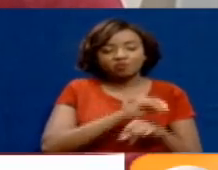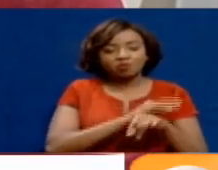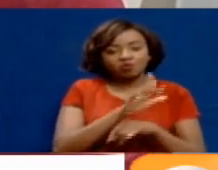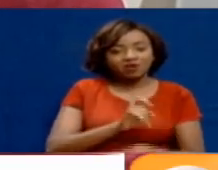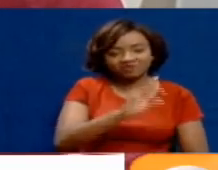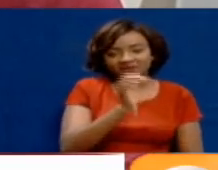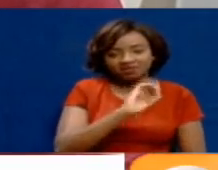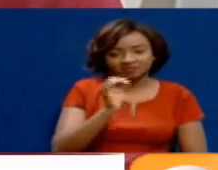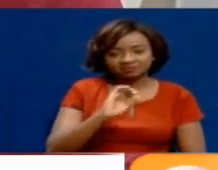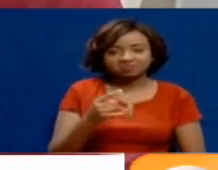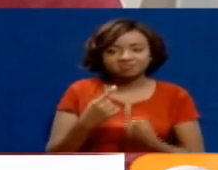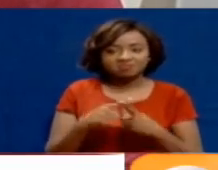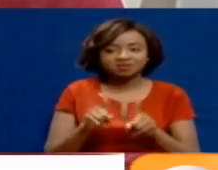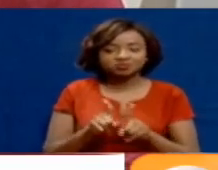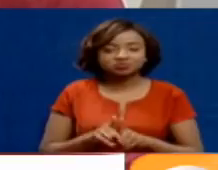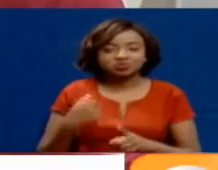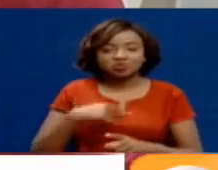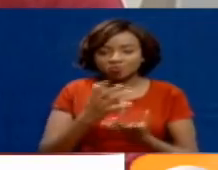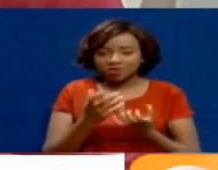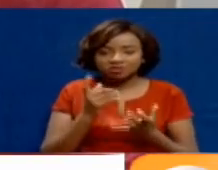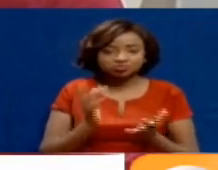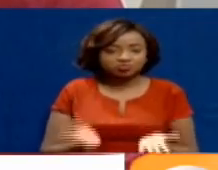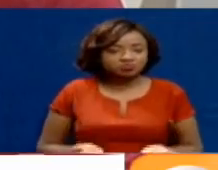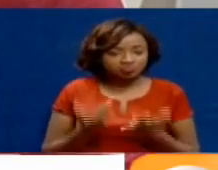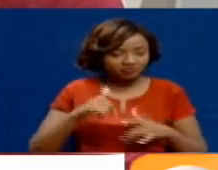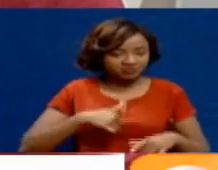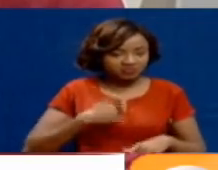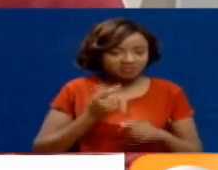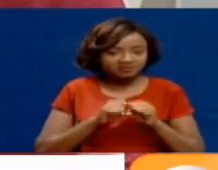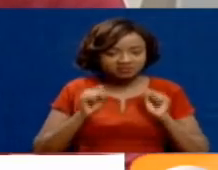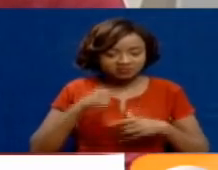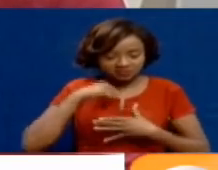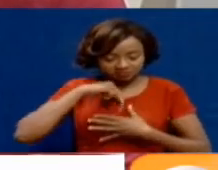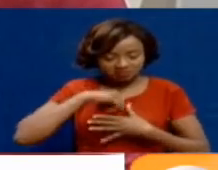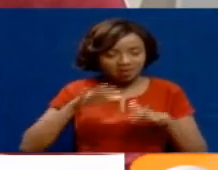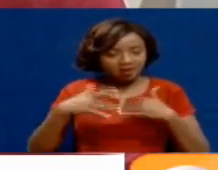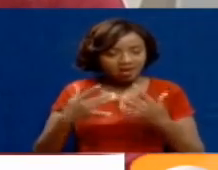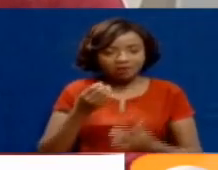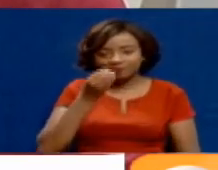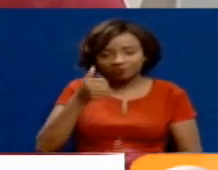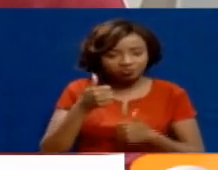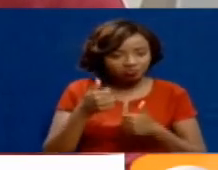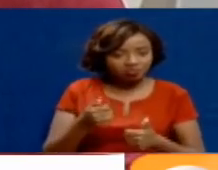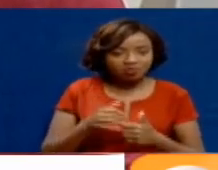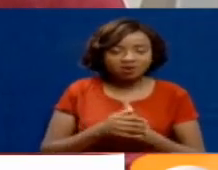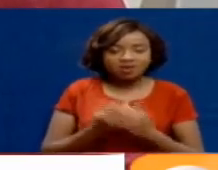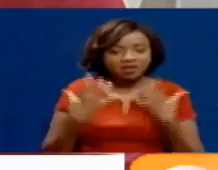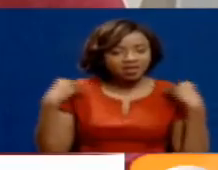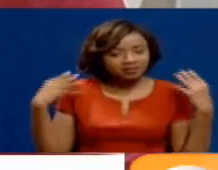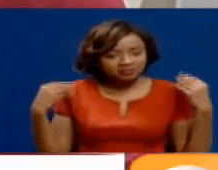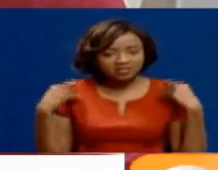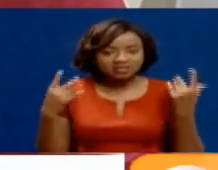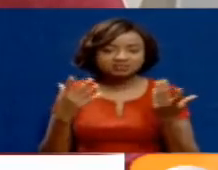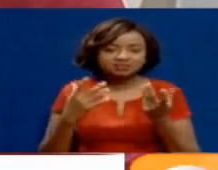building your immunity is usual diet, healthy diet, fruits, vegetables, exercising, keeping your body fit, and avoiding